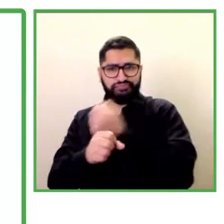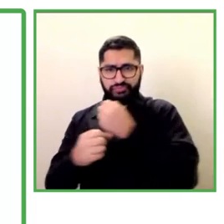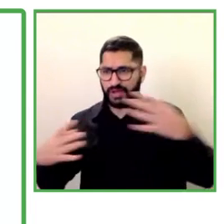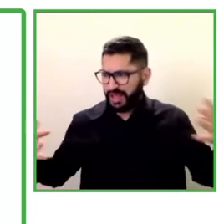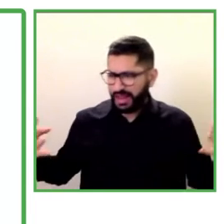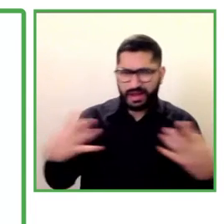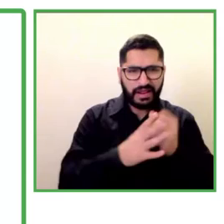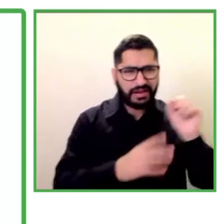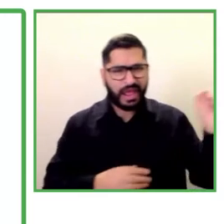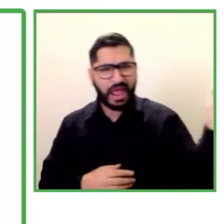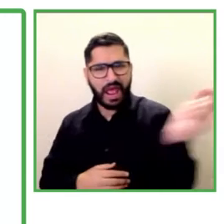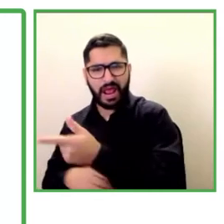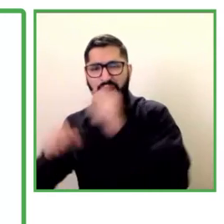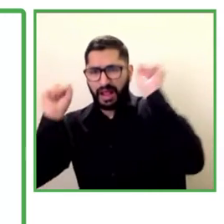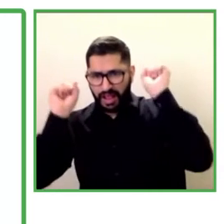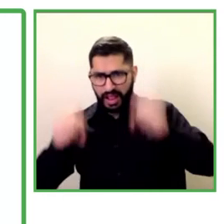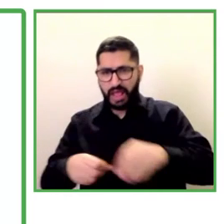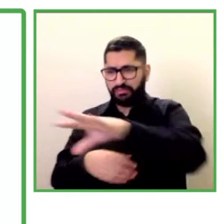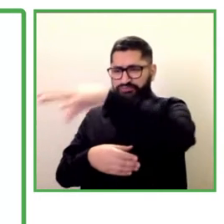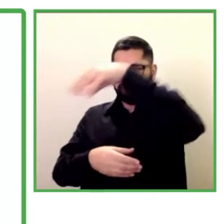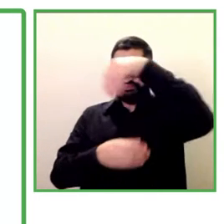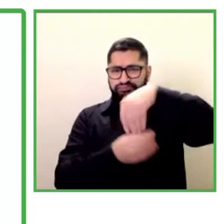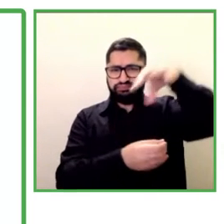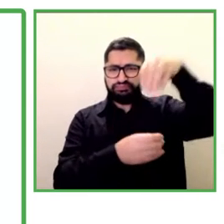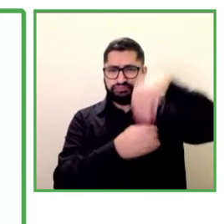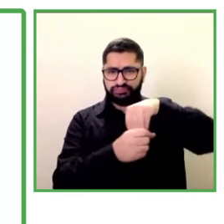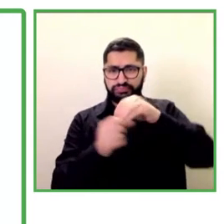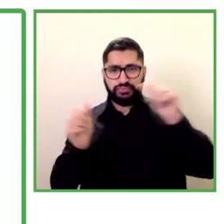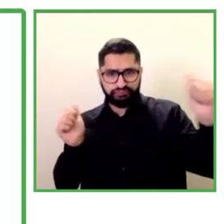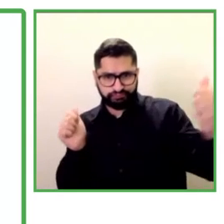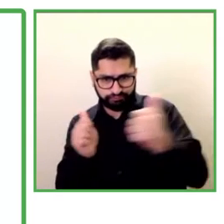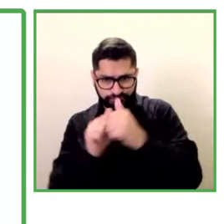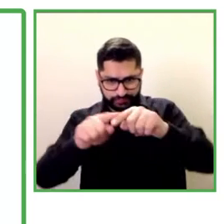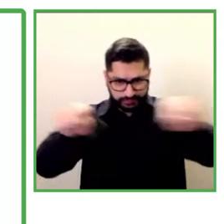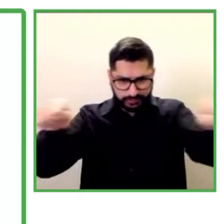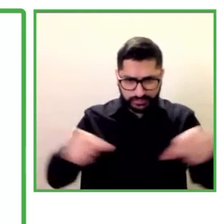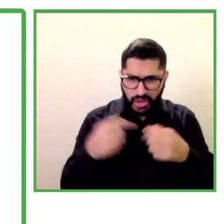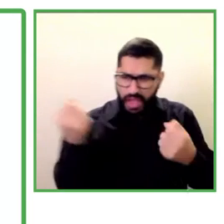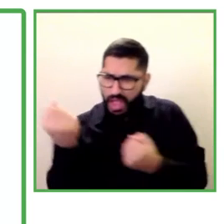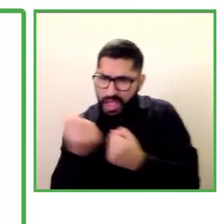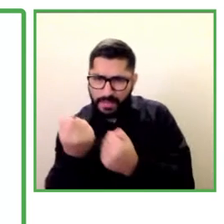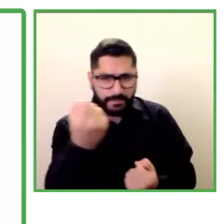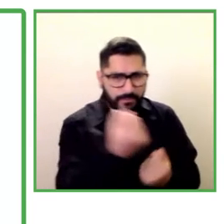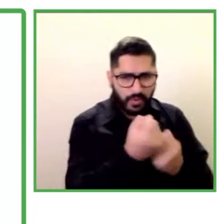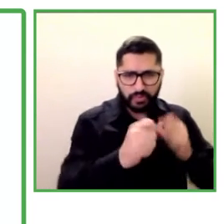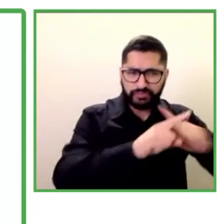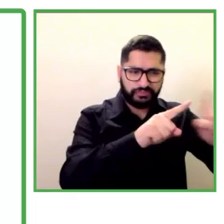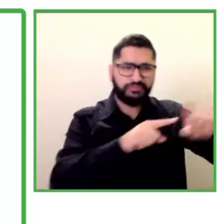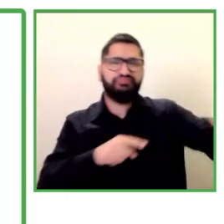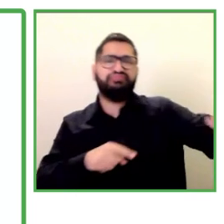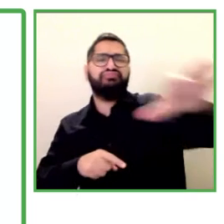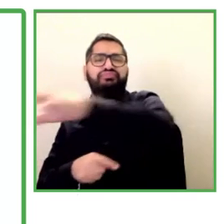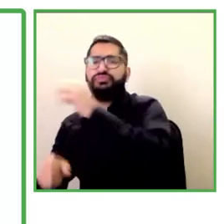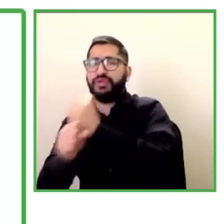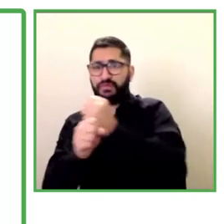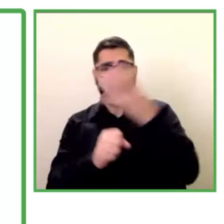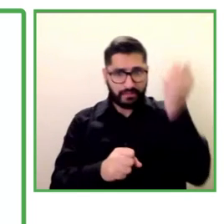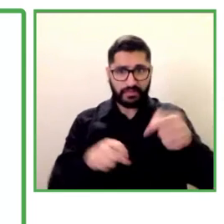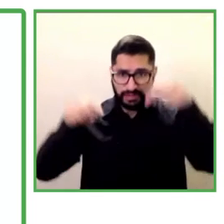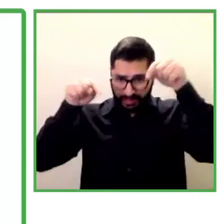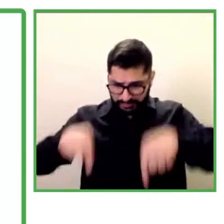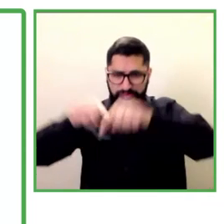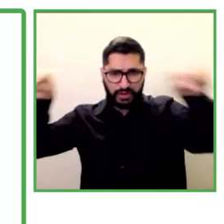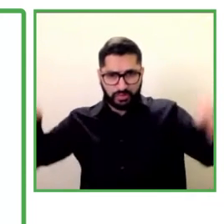that meet here find a space to grow together that they cannot find anywhere else, a space where